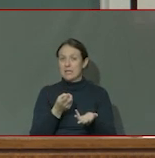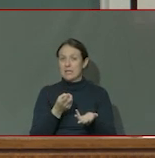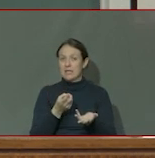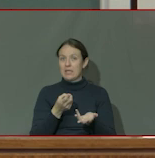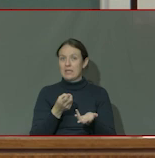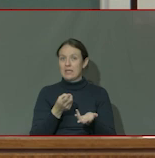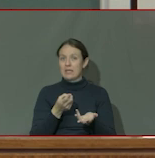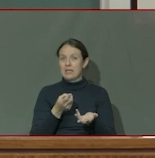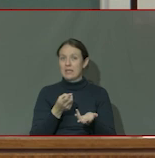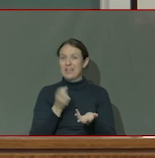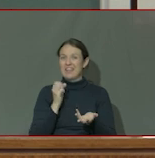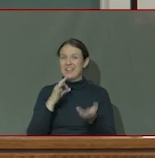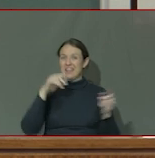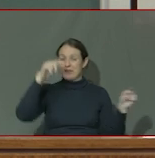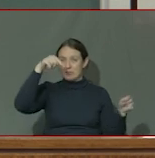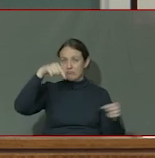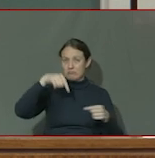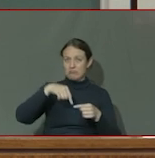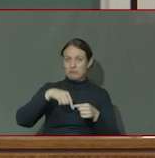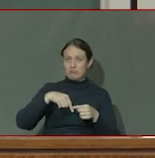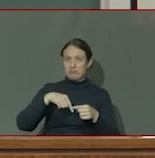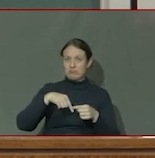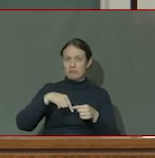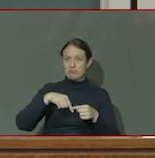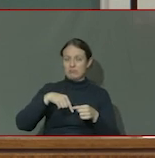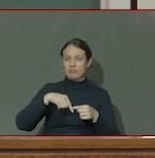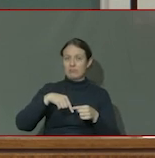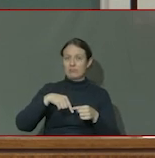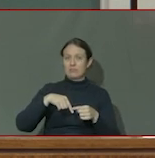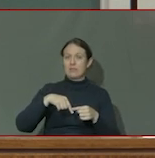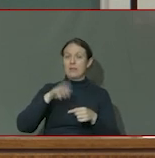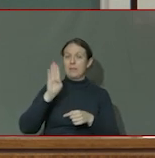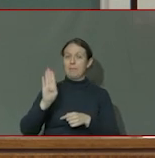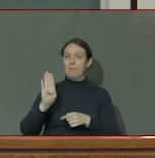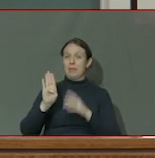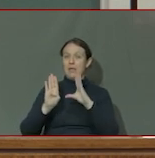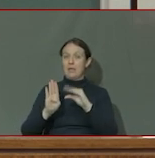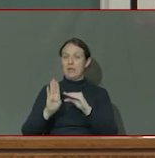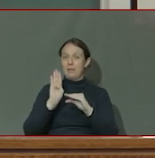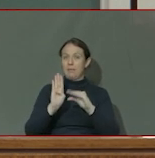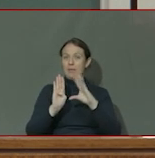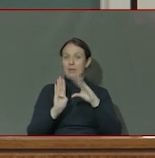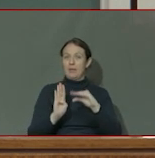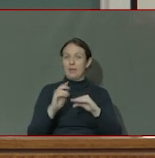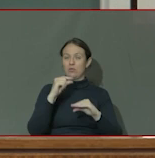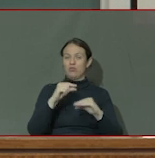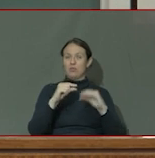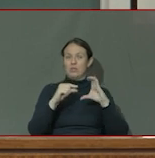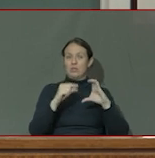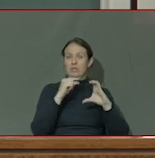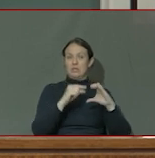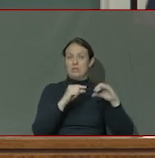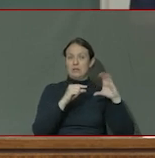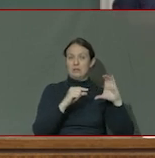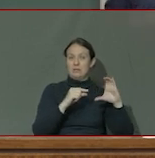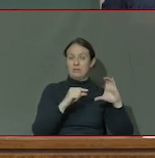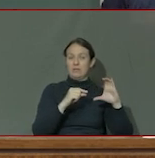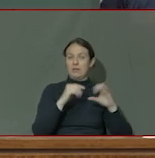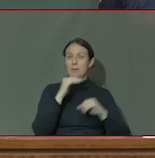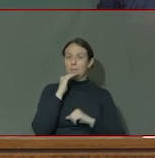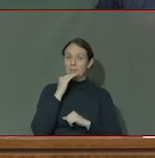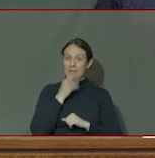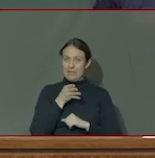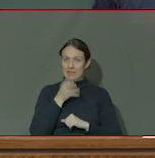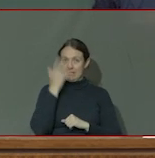this. Now if they would combine, you put the B's together and you put the G's together. So there's your answer